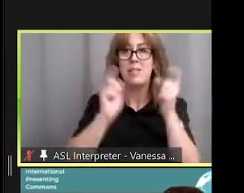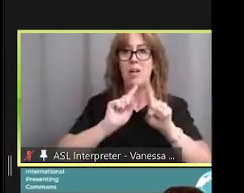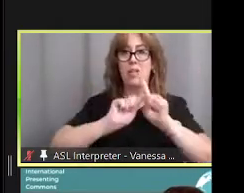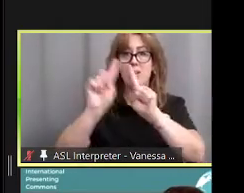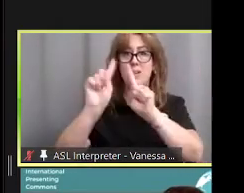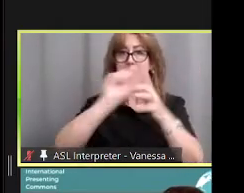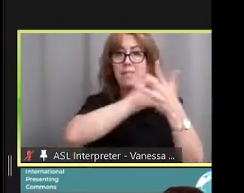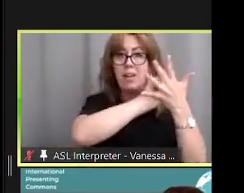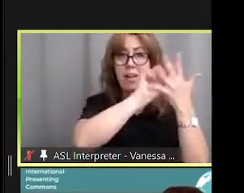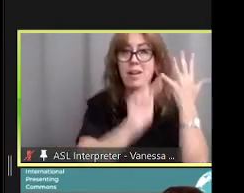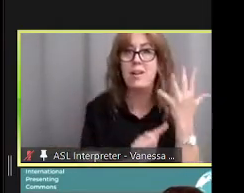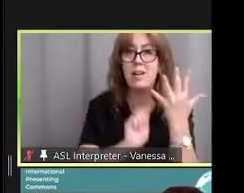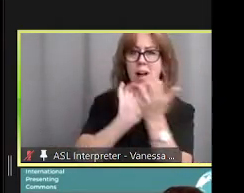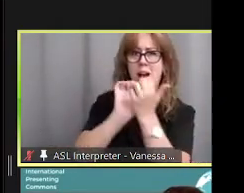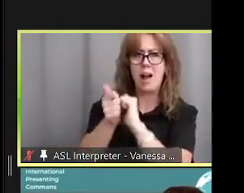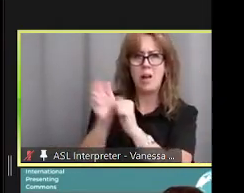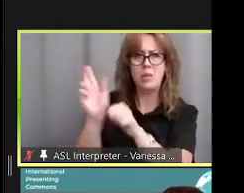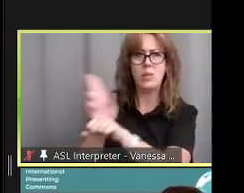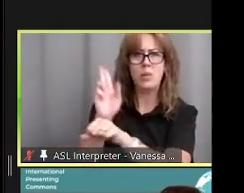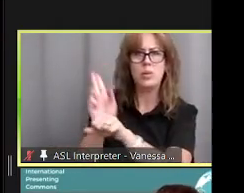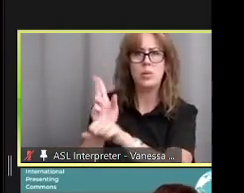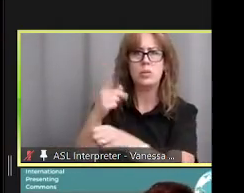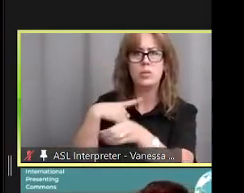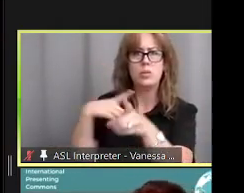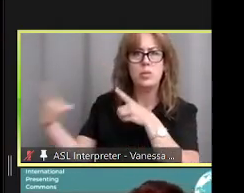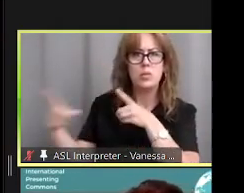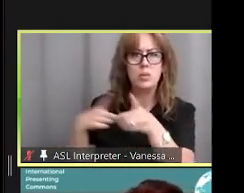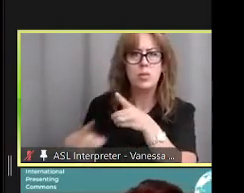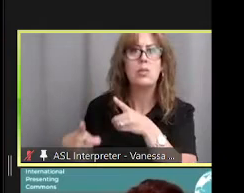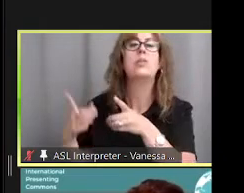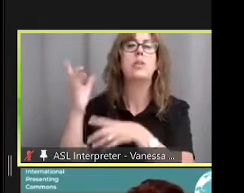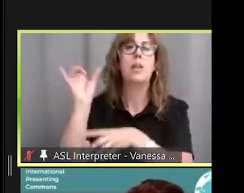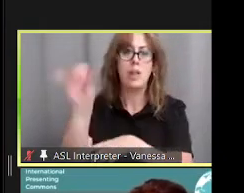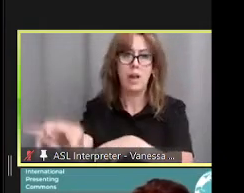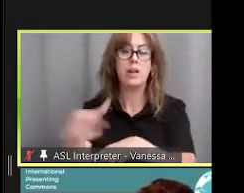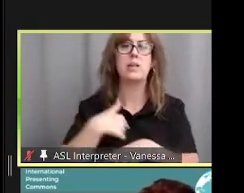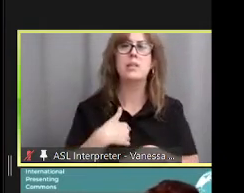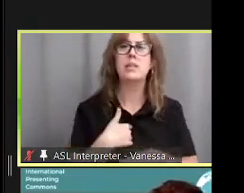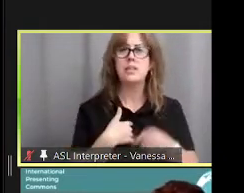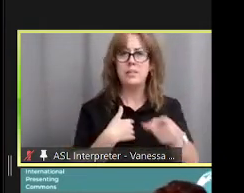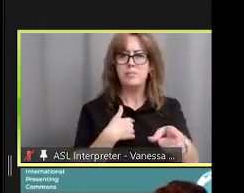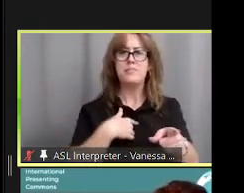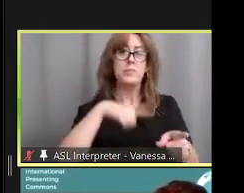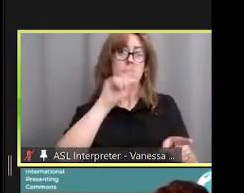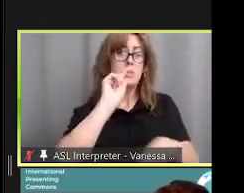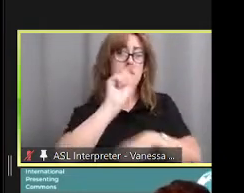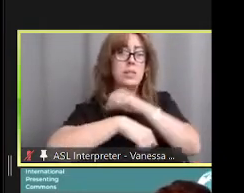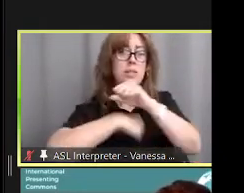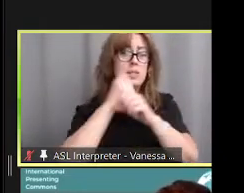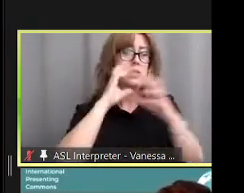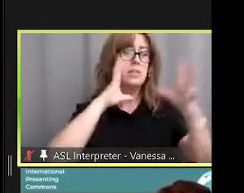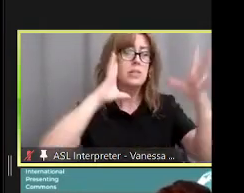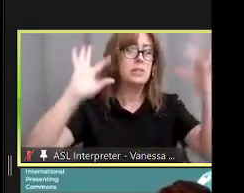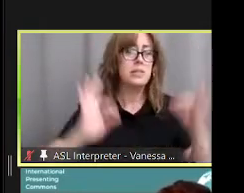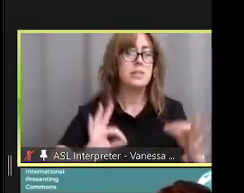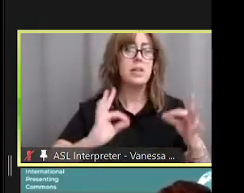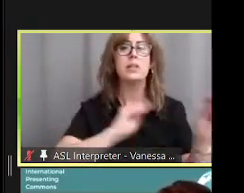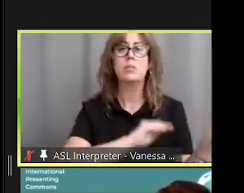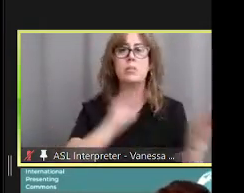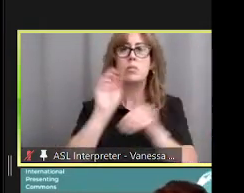See, when 20 years ago, I decided to move back to the Congo and to start Studio Kabako,